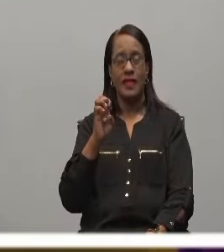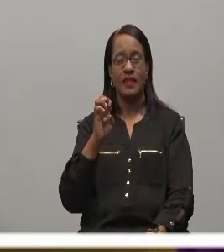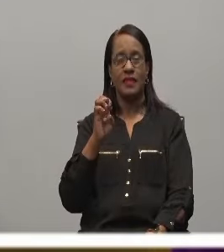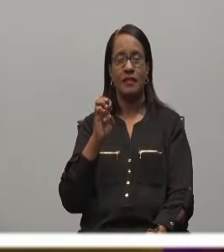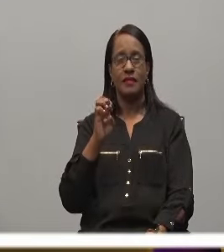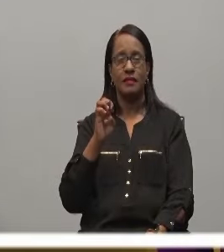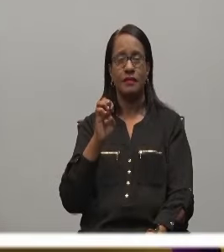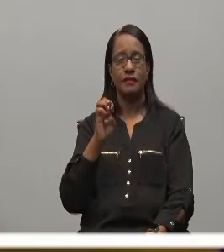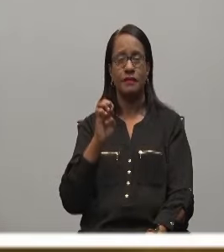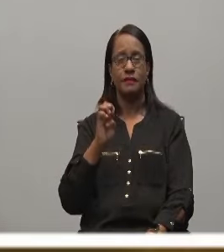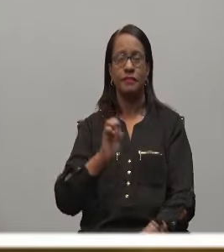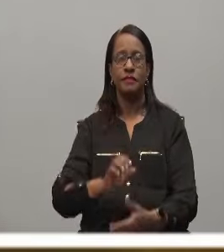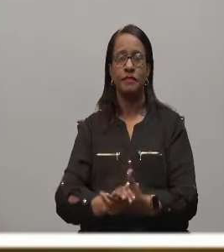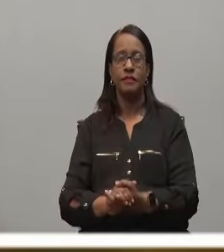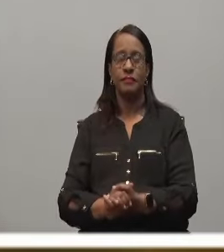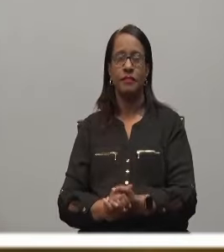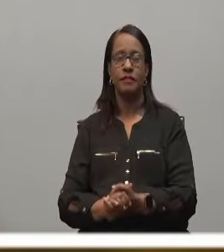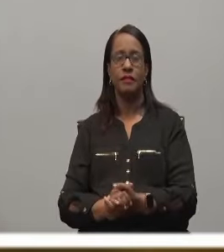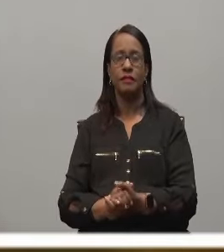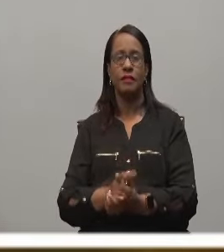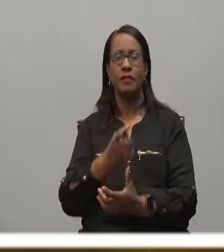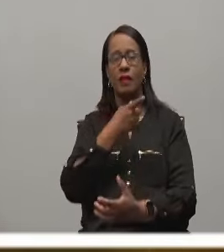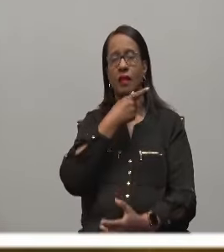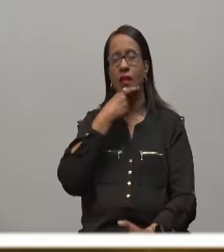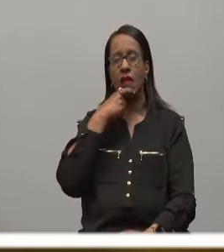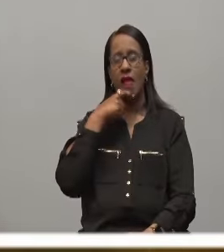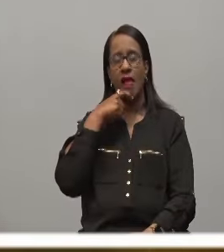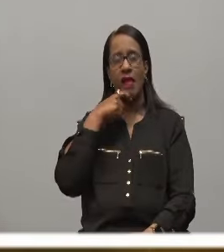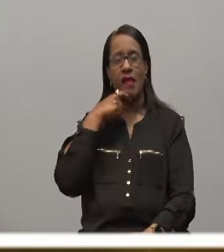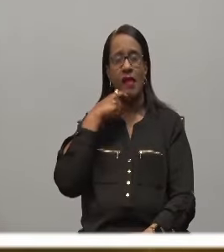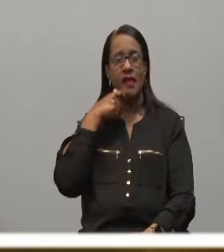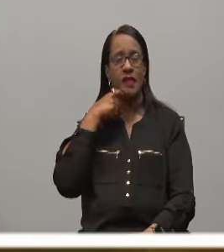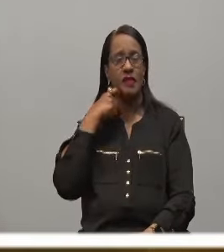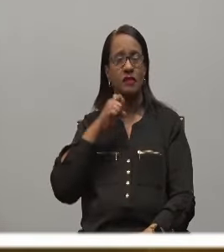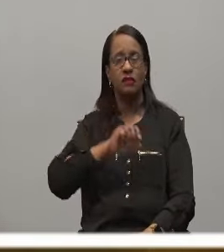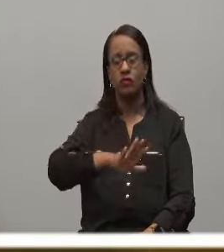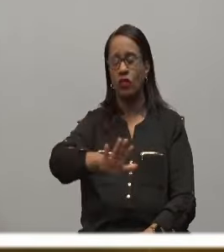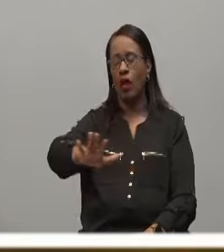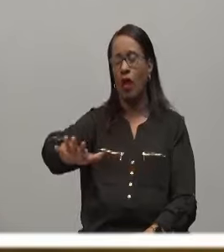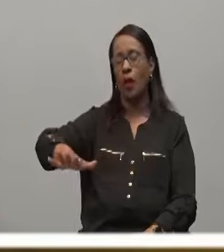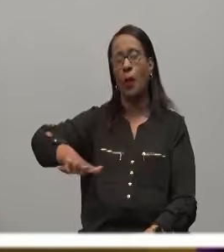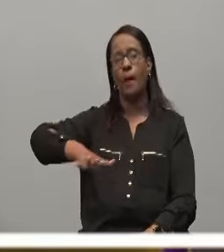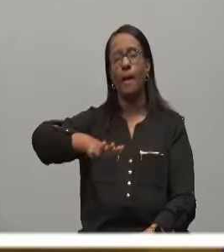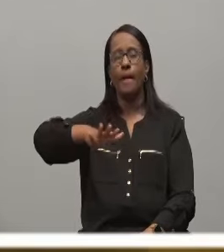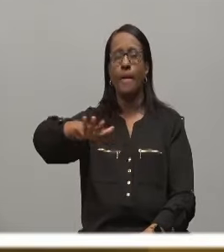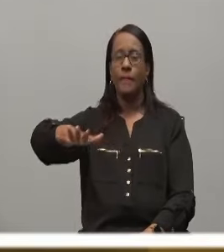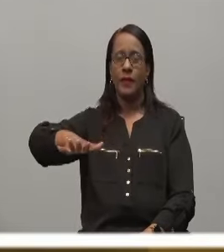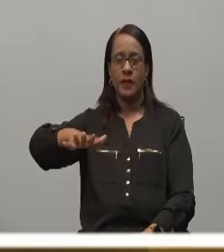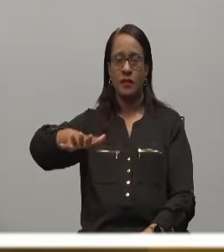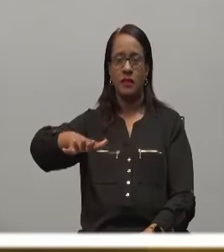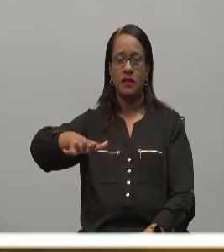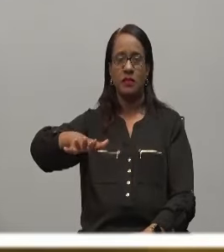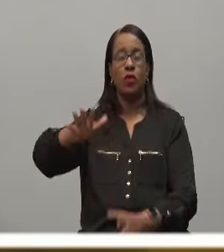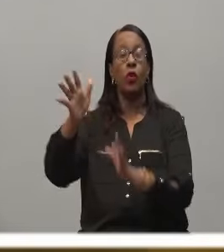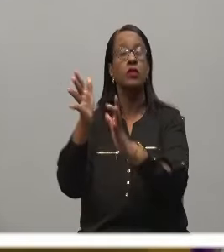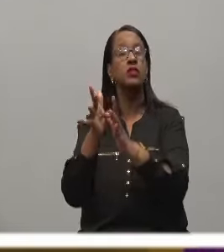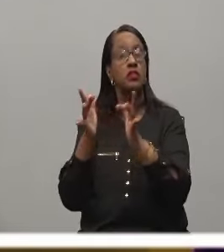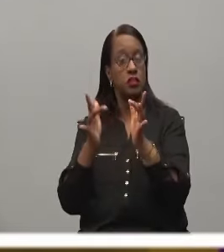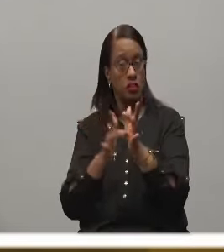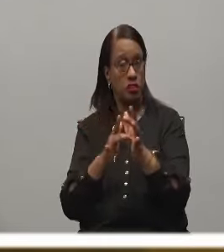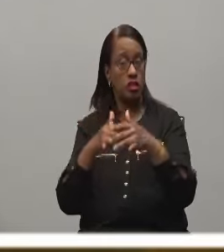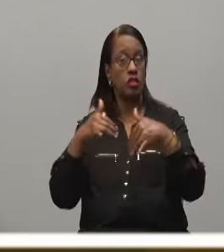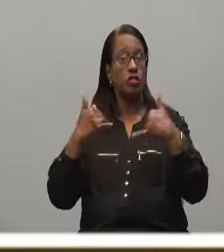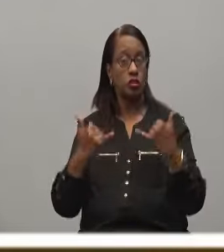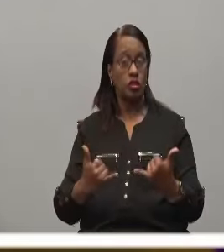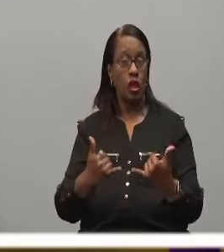self-sustaining ecological system into a desert. And so Jesus finds himself in a desert because the whole of